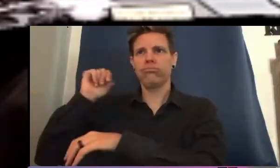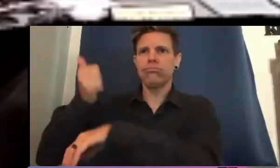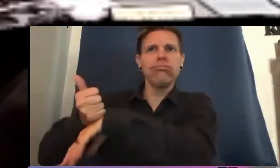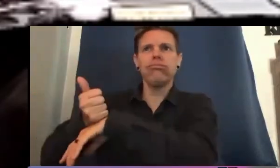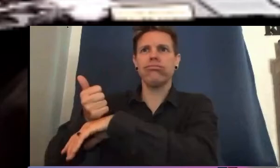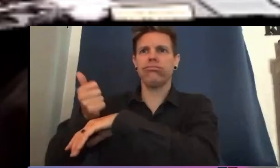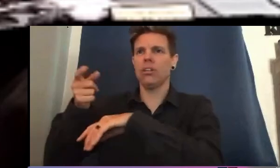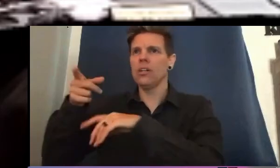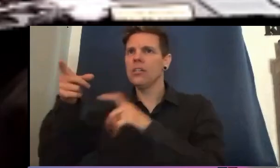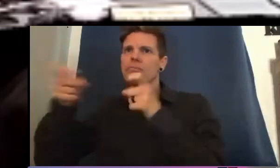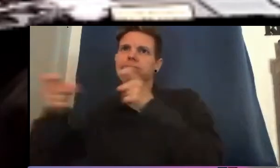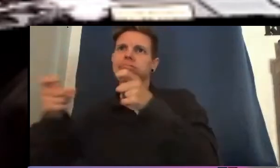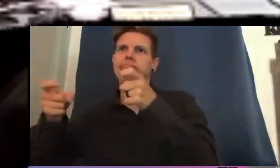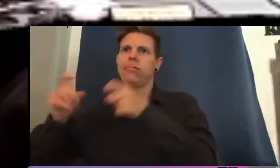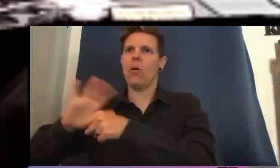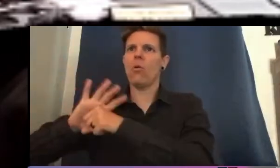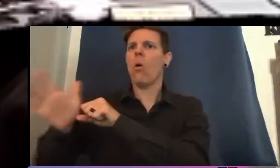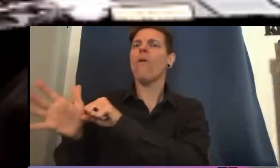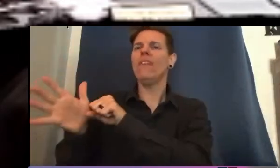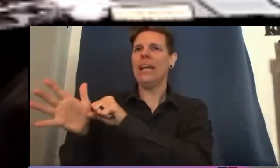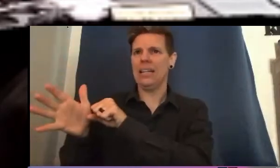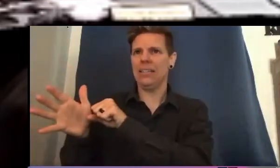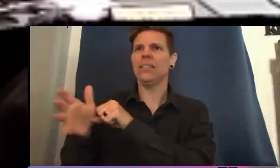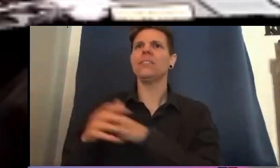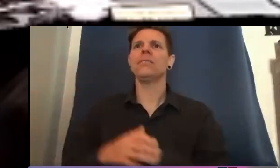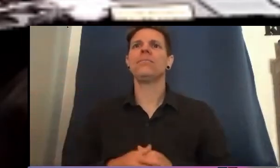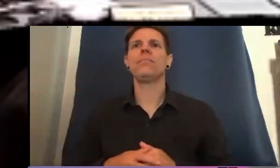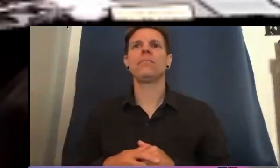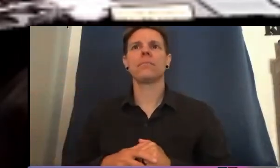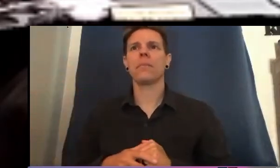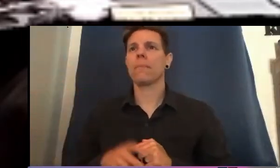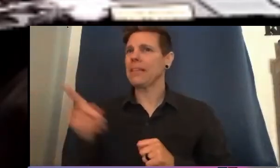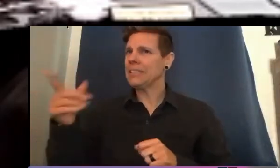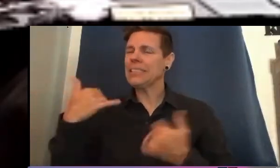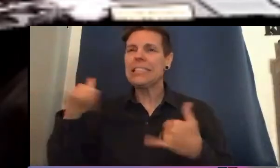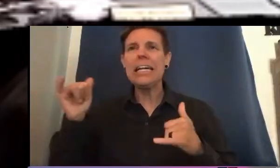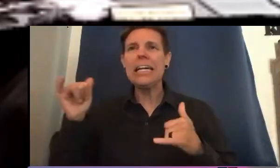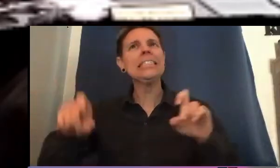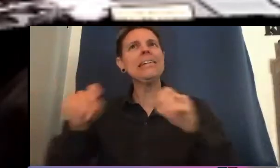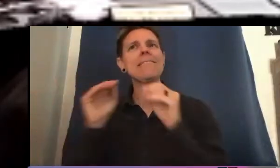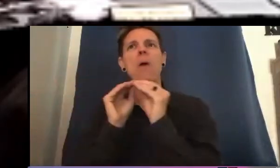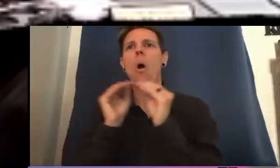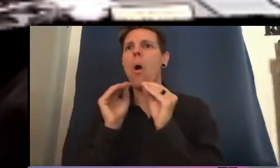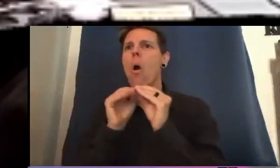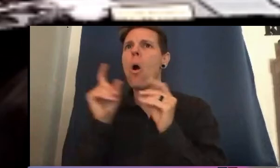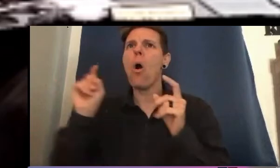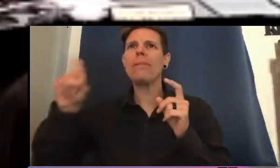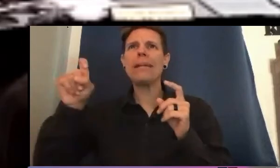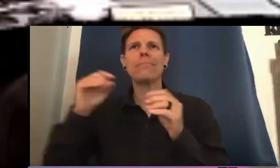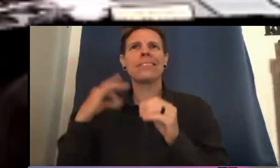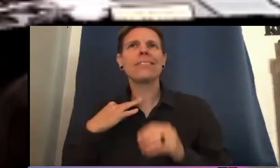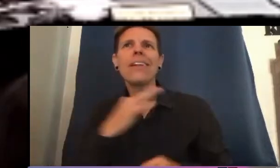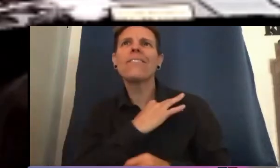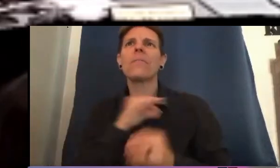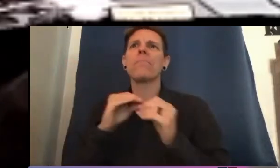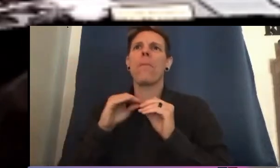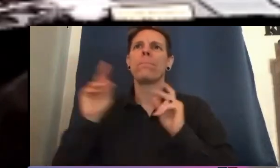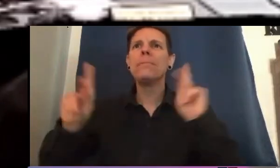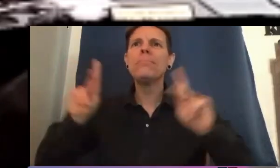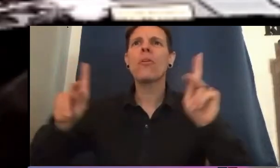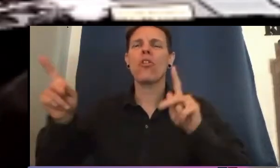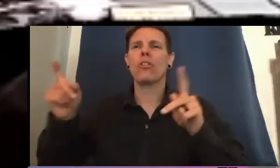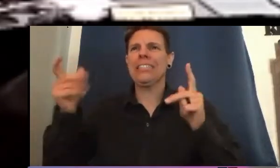response activities. And we are also still recruiting to expand that team as well to meet the demands of the school year ahead of